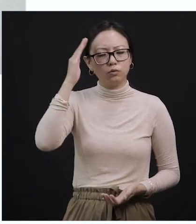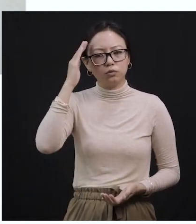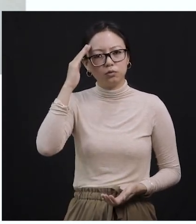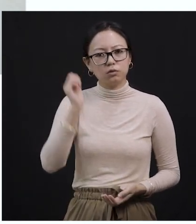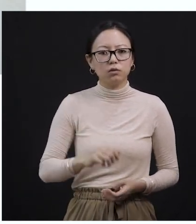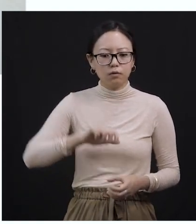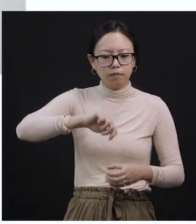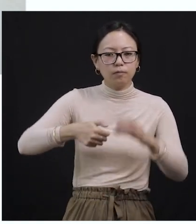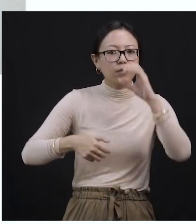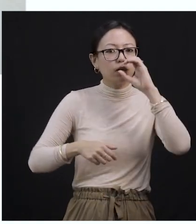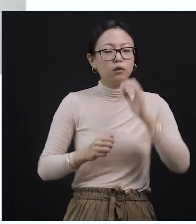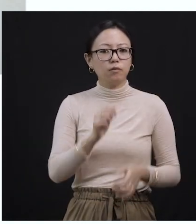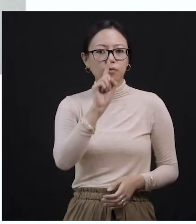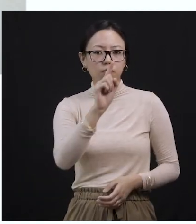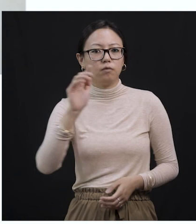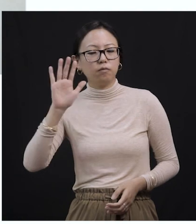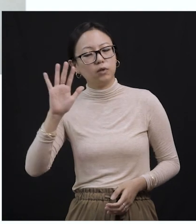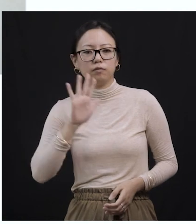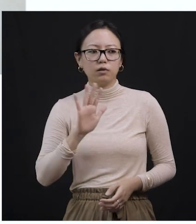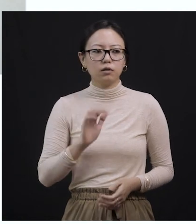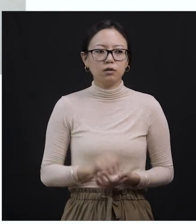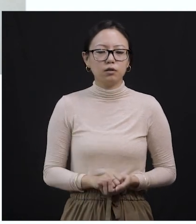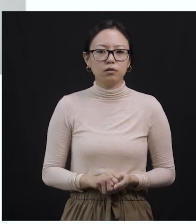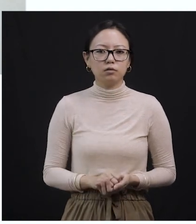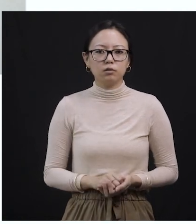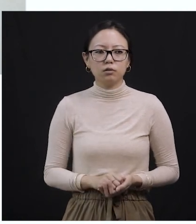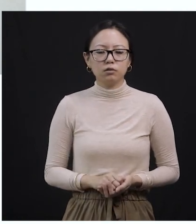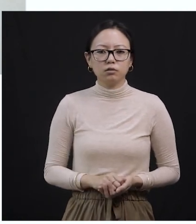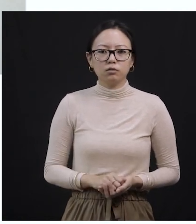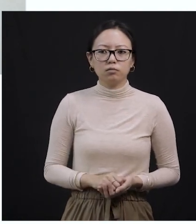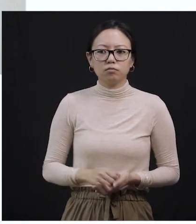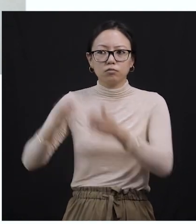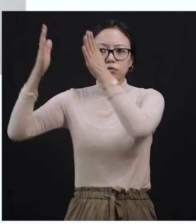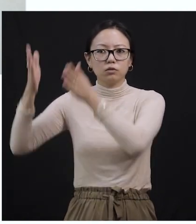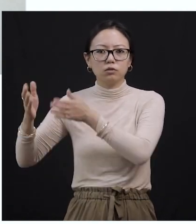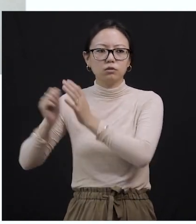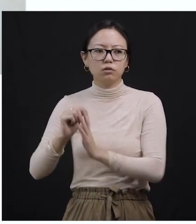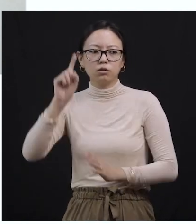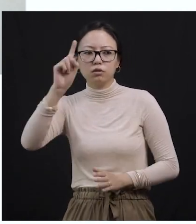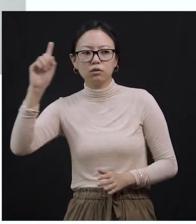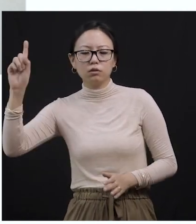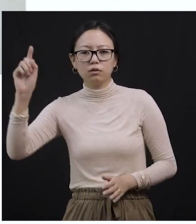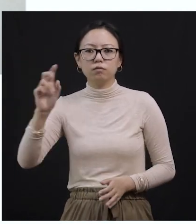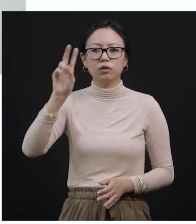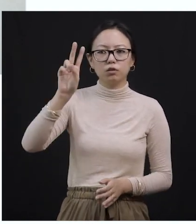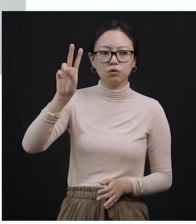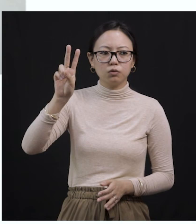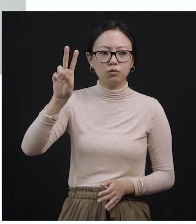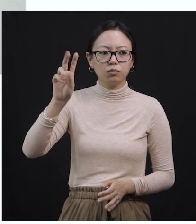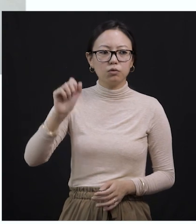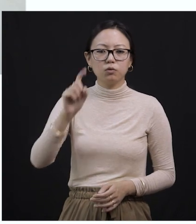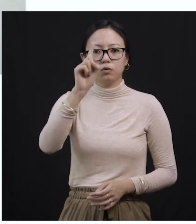15 bottles. On this side, we see number 11, 12, 15. 15